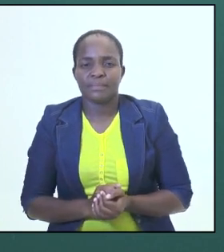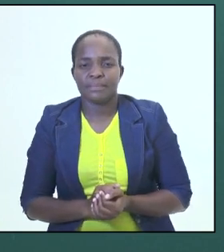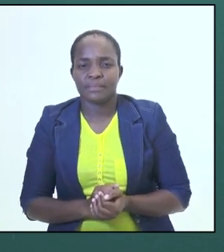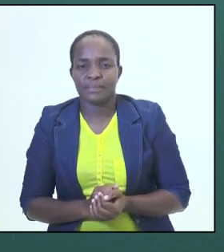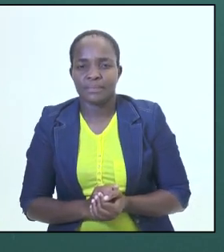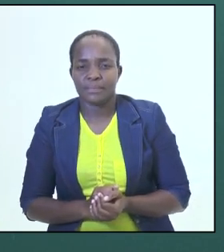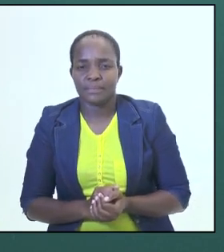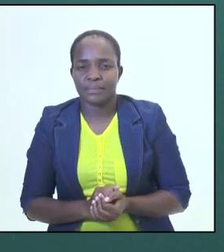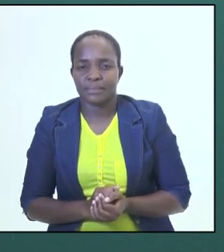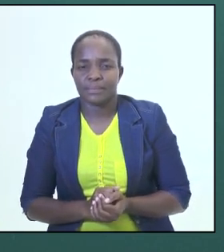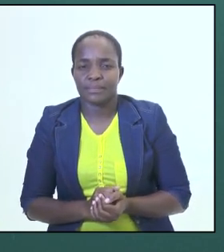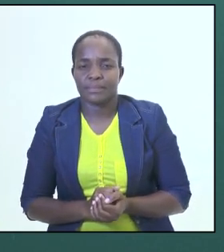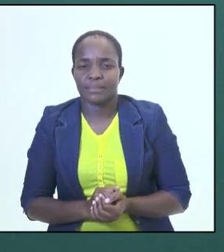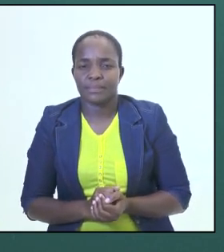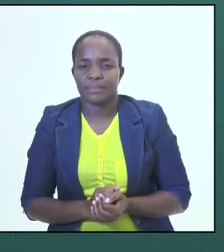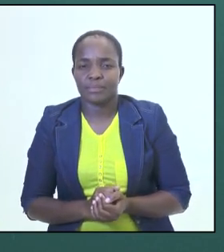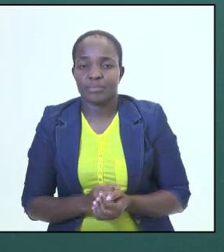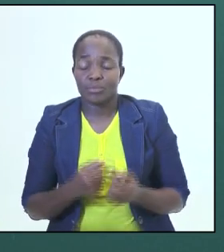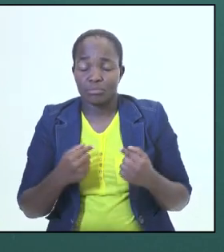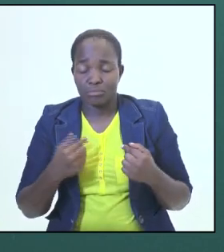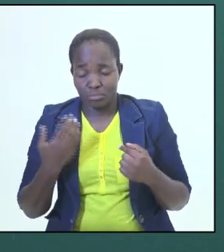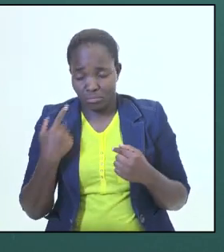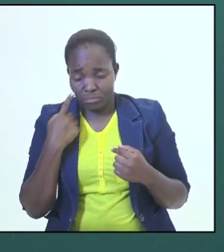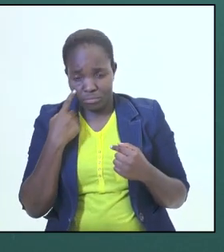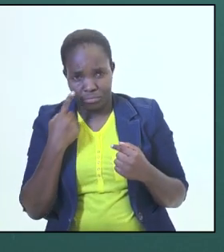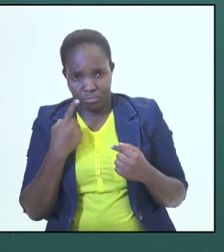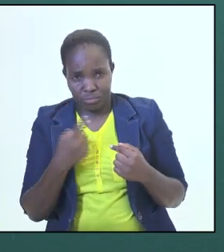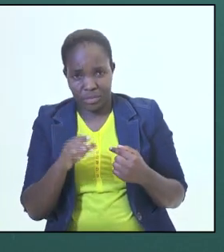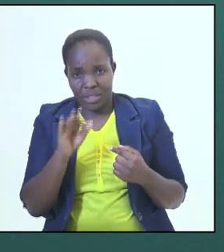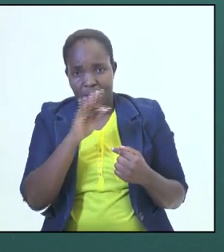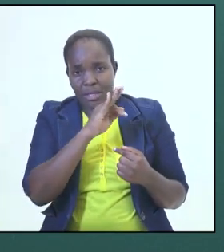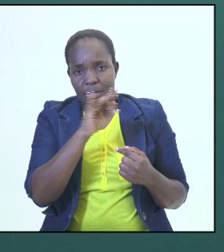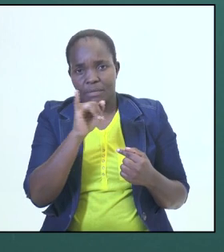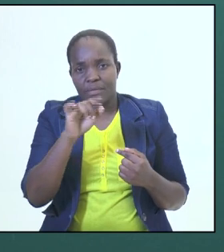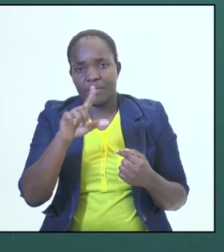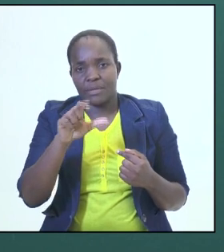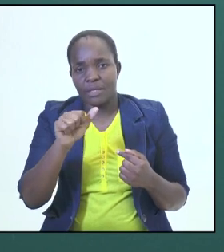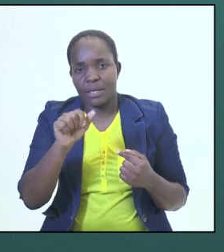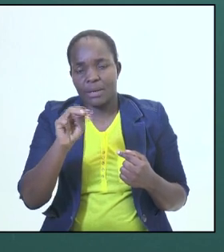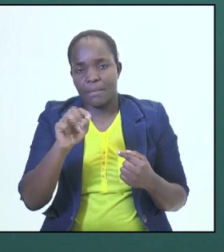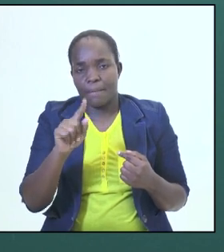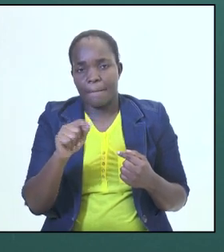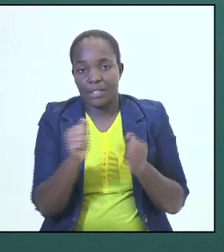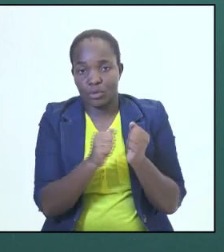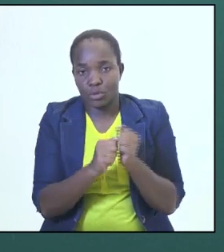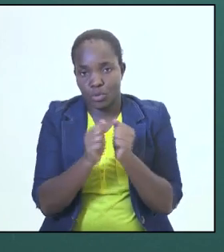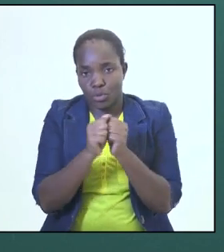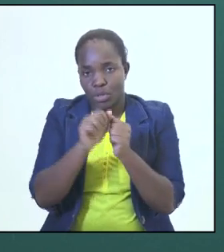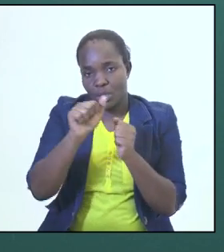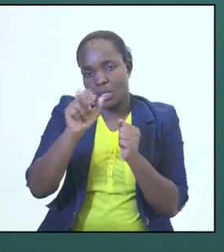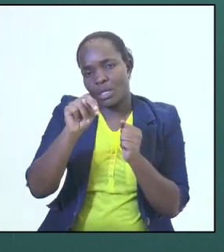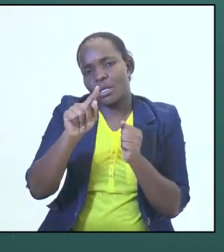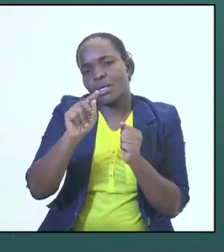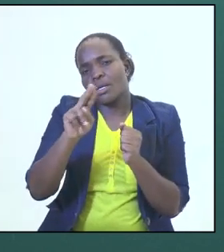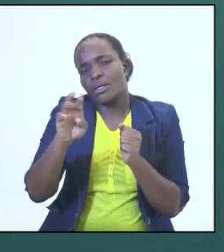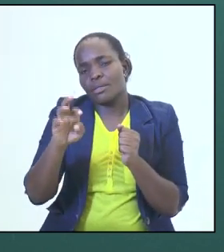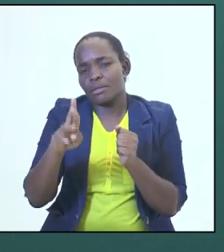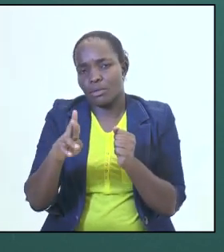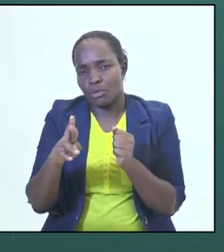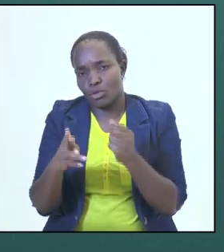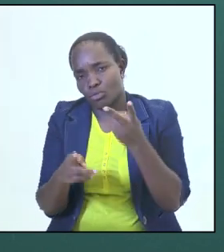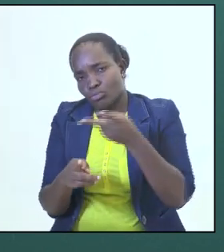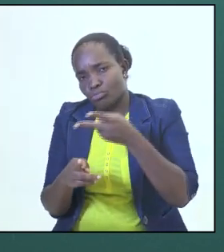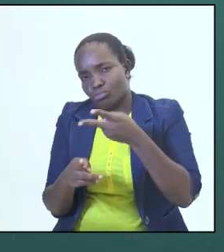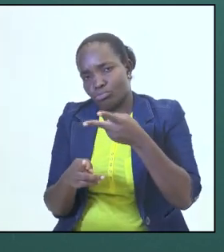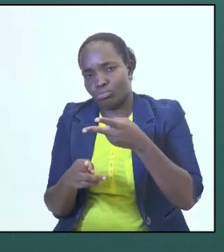male gametophyte. We have seen that the filament and anther together constitute the stamen, the male